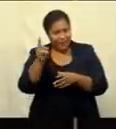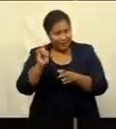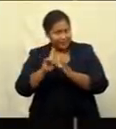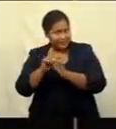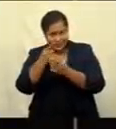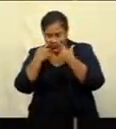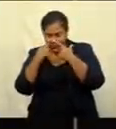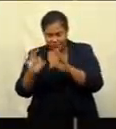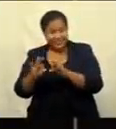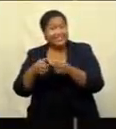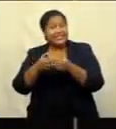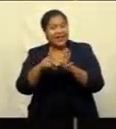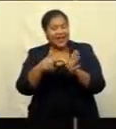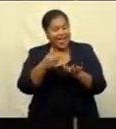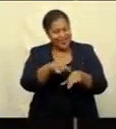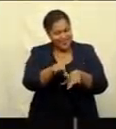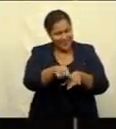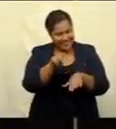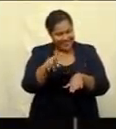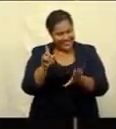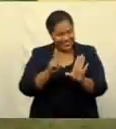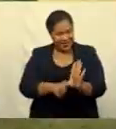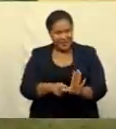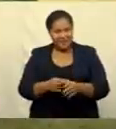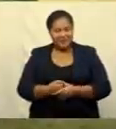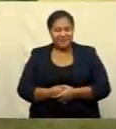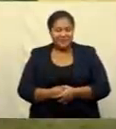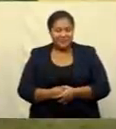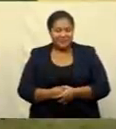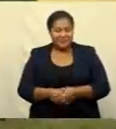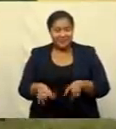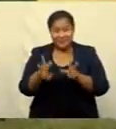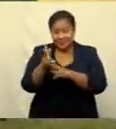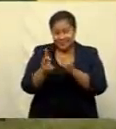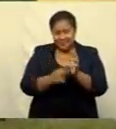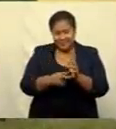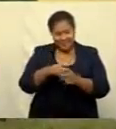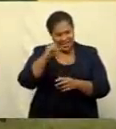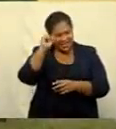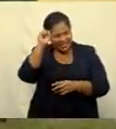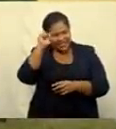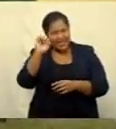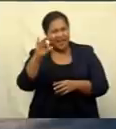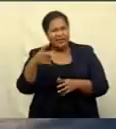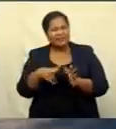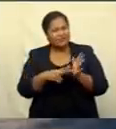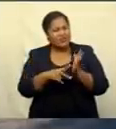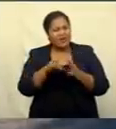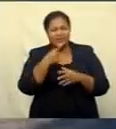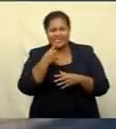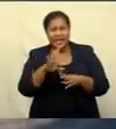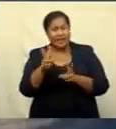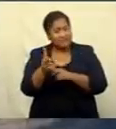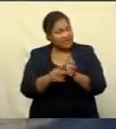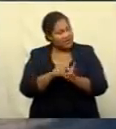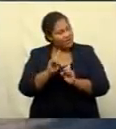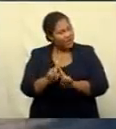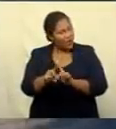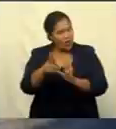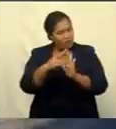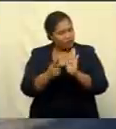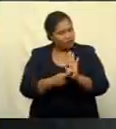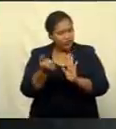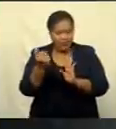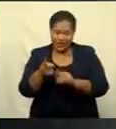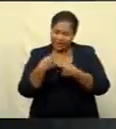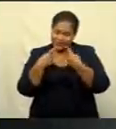April this year. Kritika Kumar reports. Village elder Vundraulo Rima says the villages are following the rules which have been